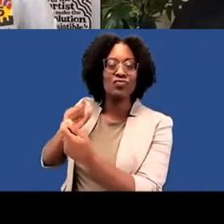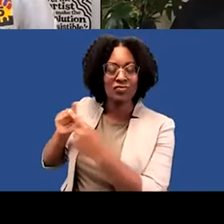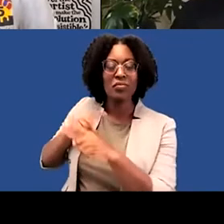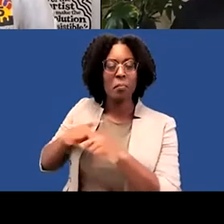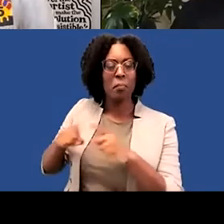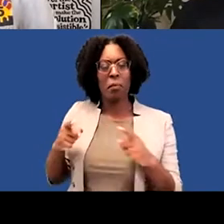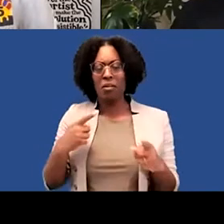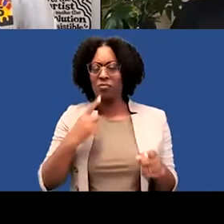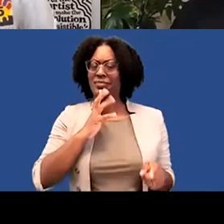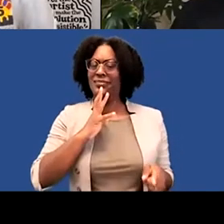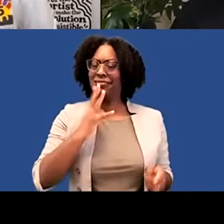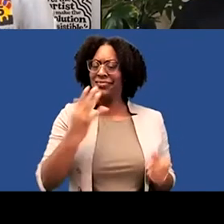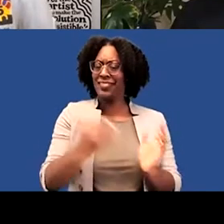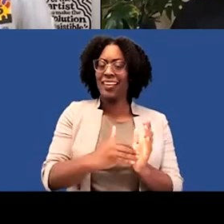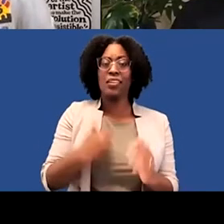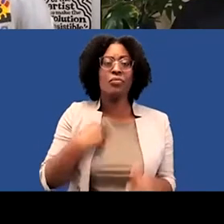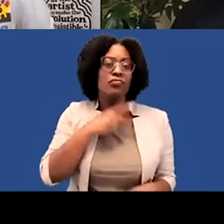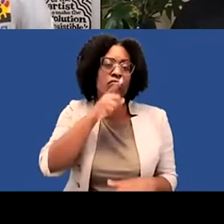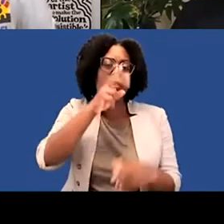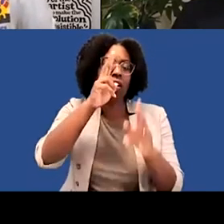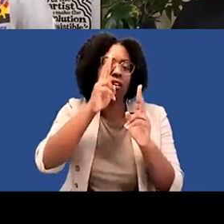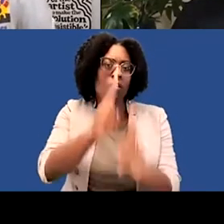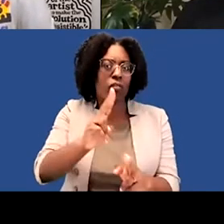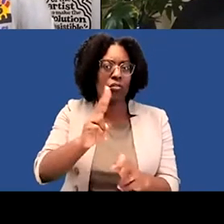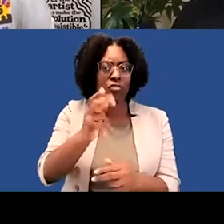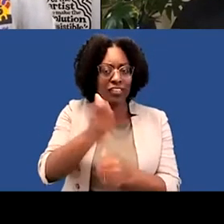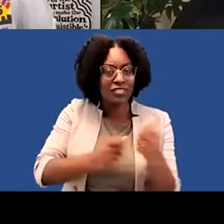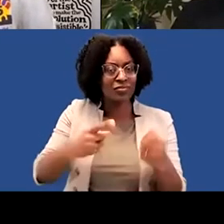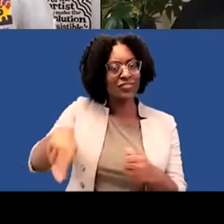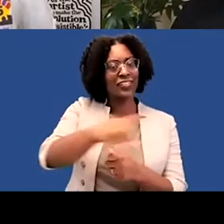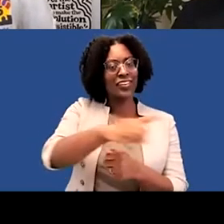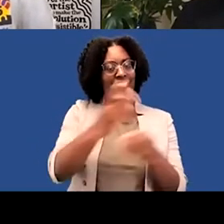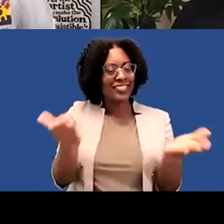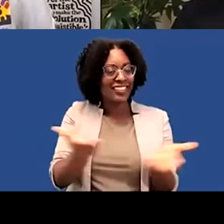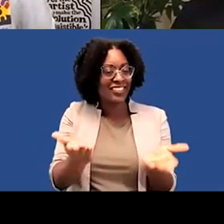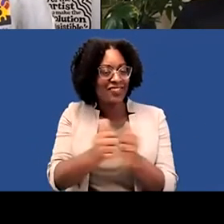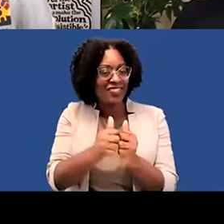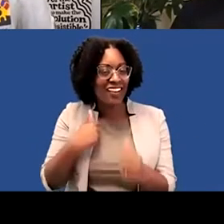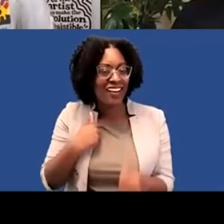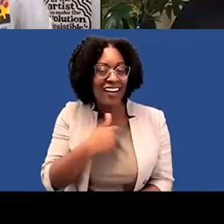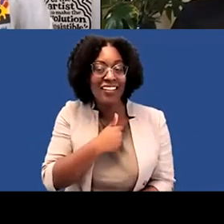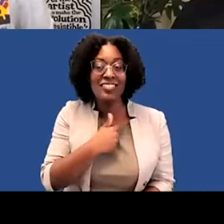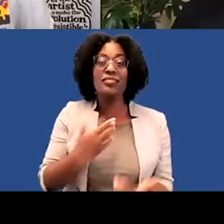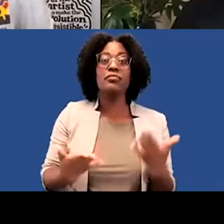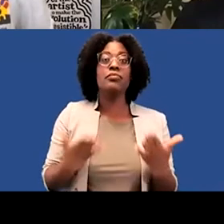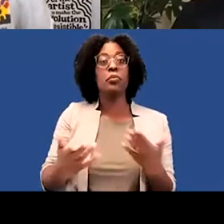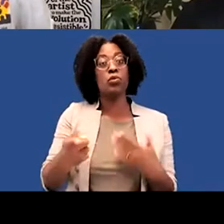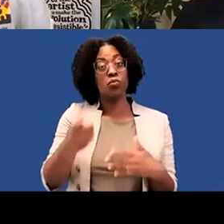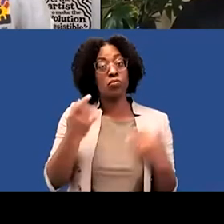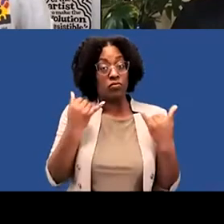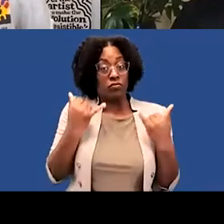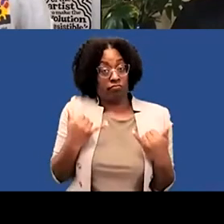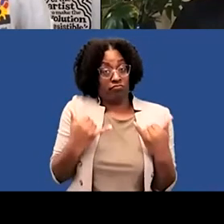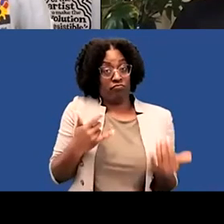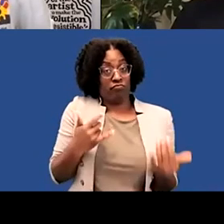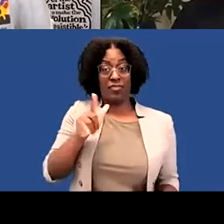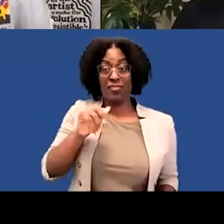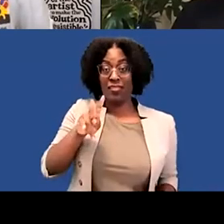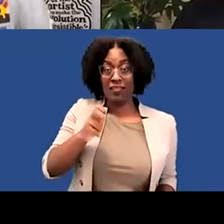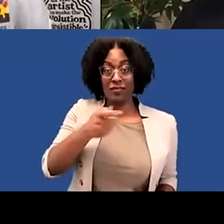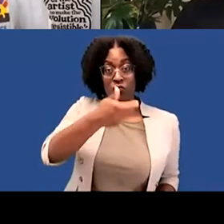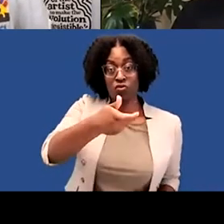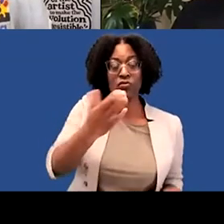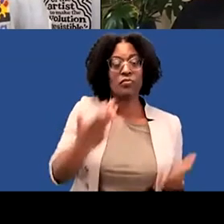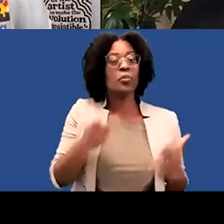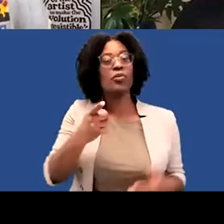honored to have each and every one of you present with us digitally, whether you're screening this now or screening it later. The support of